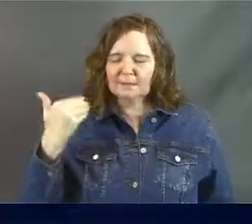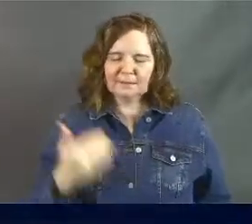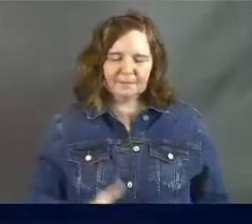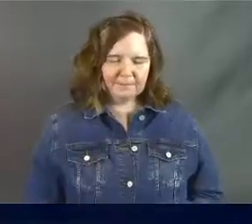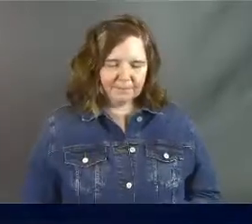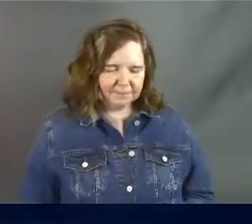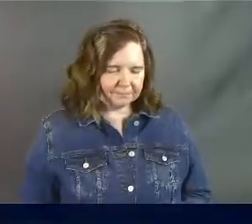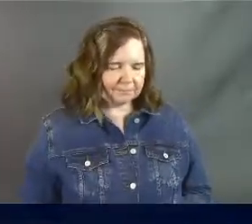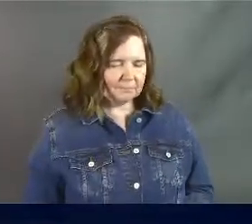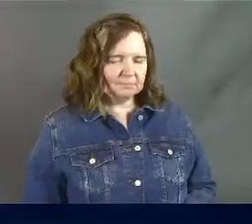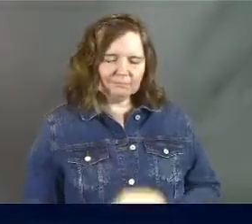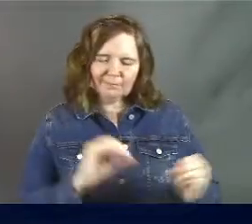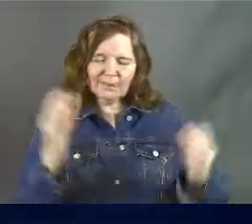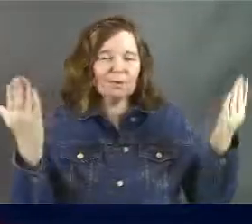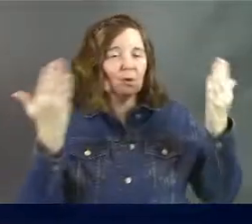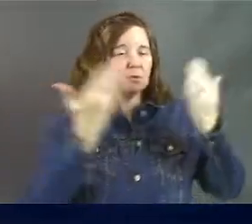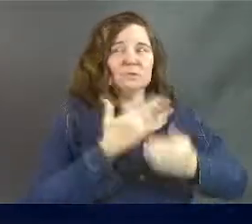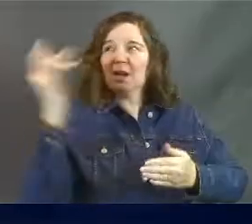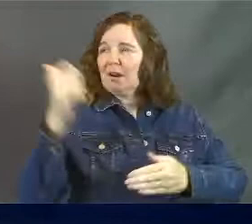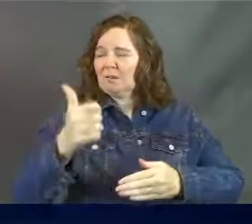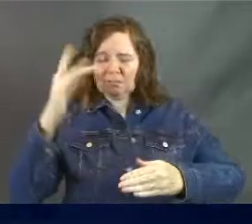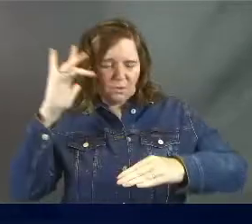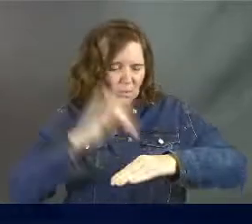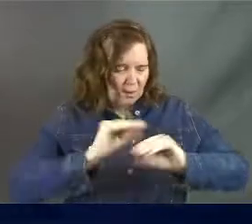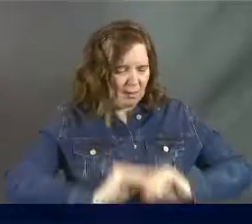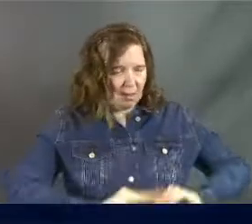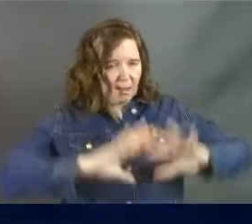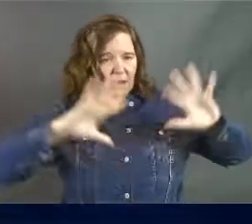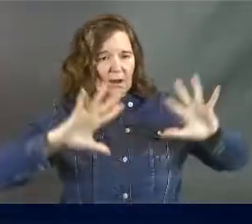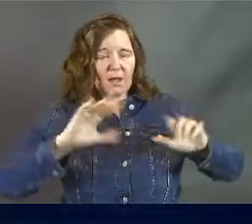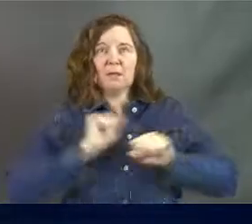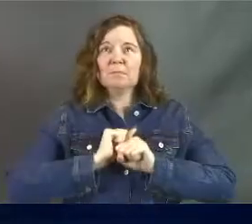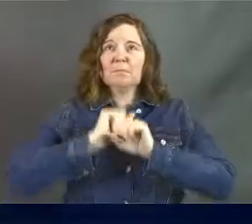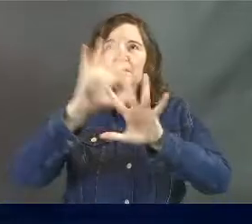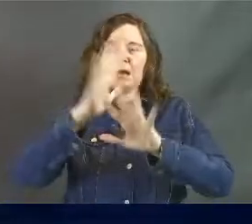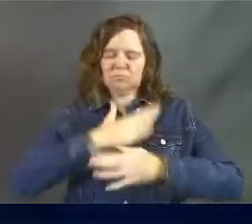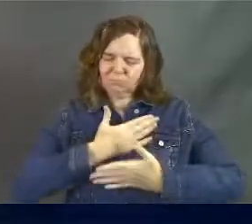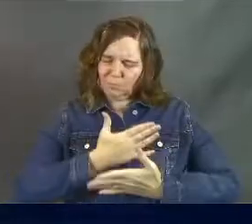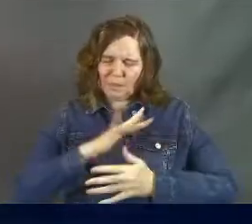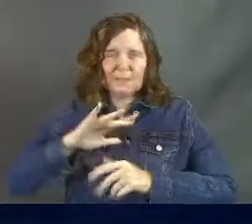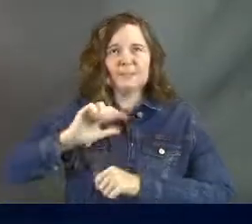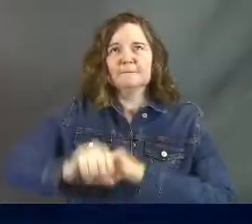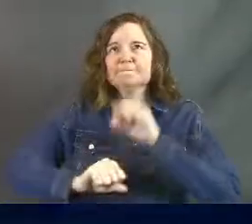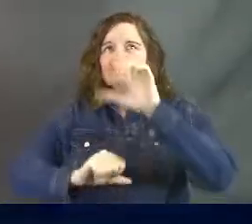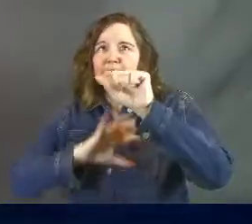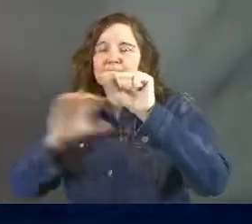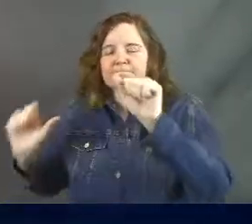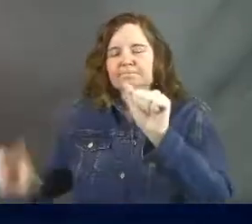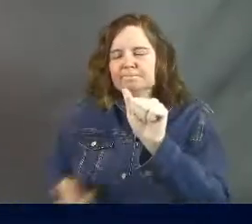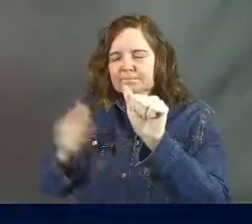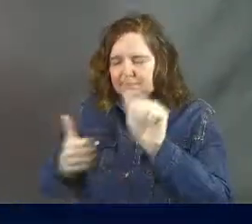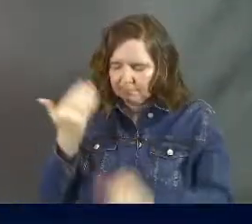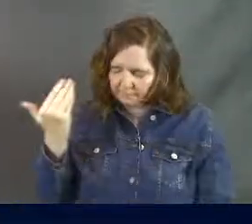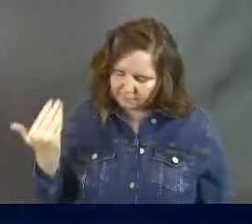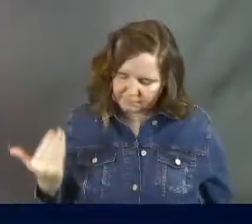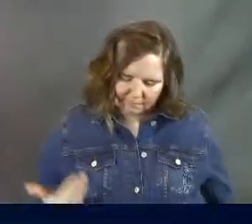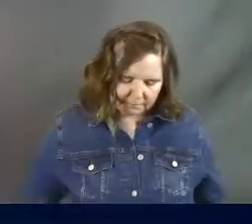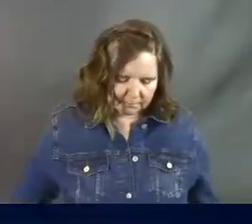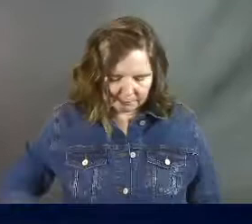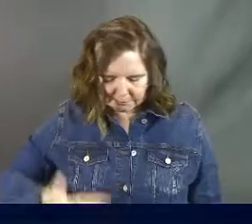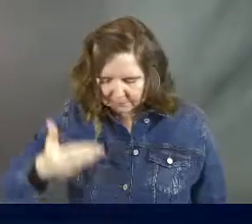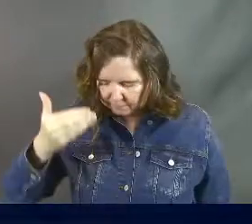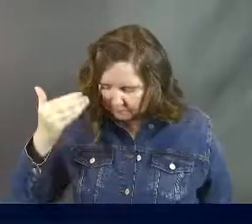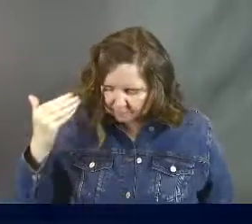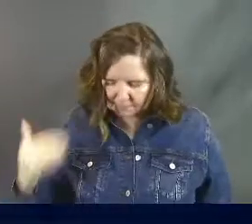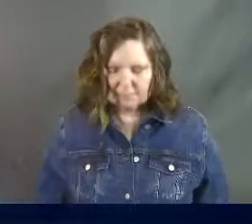There's no shadow. There's no shadow you won't light up. Mountain you won't climb up. Coming after